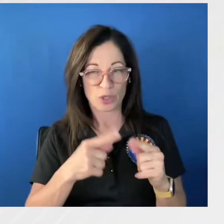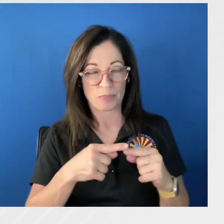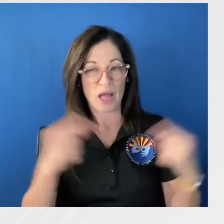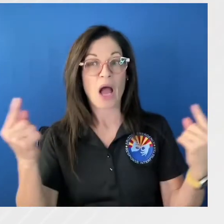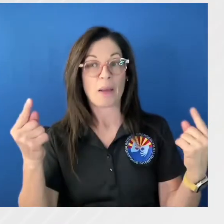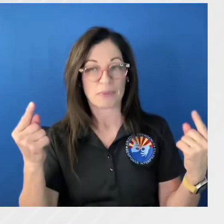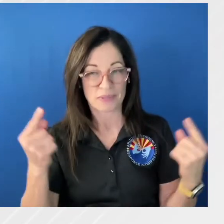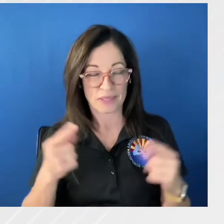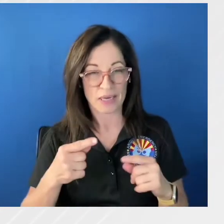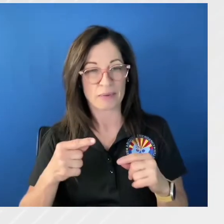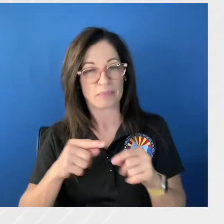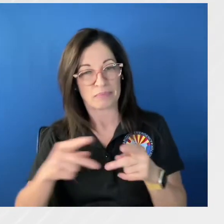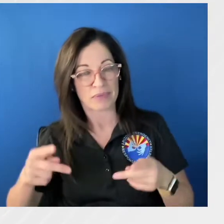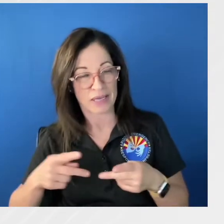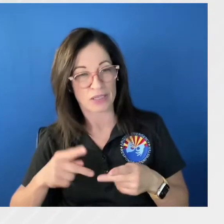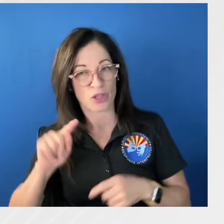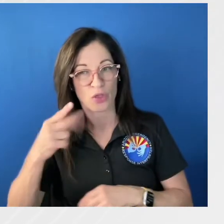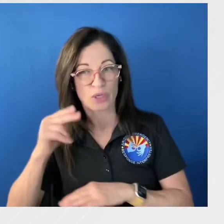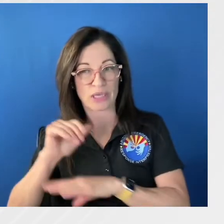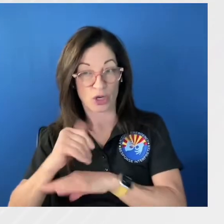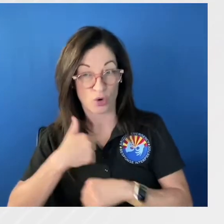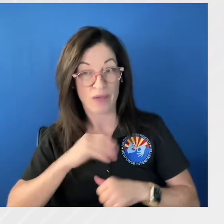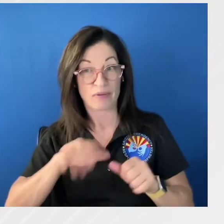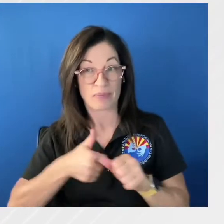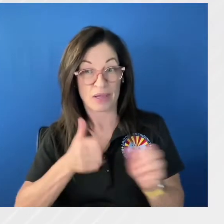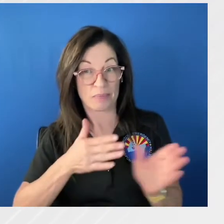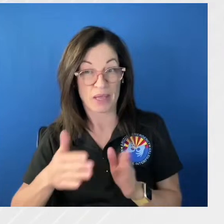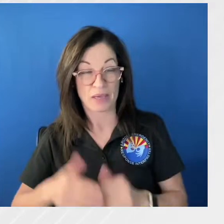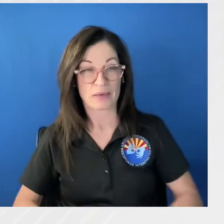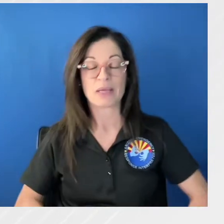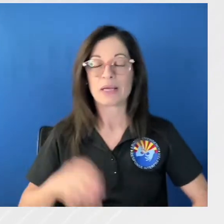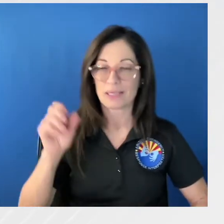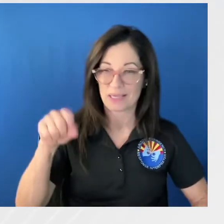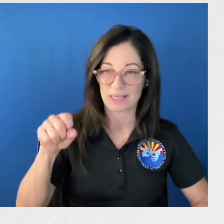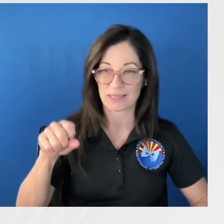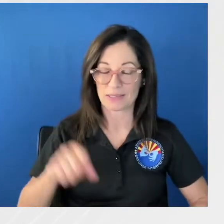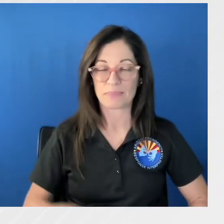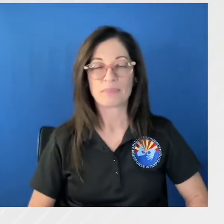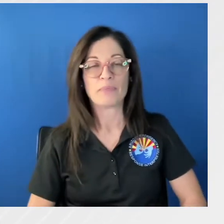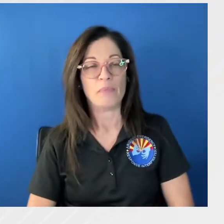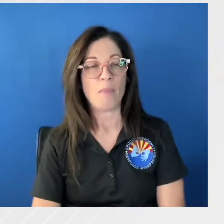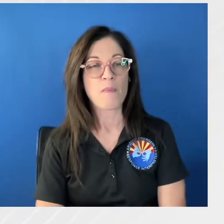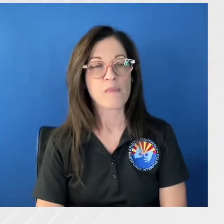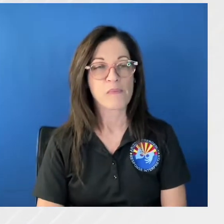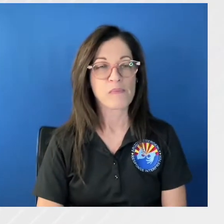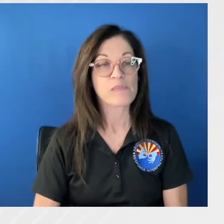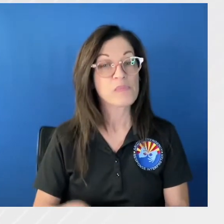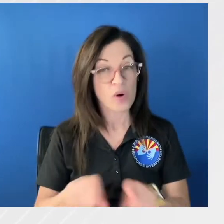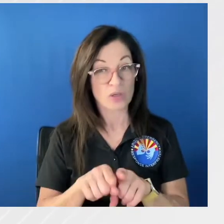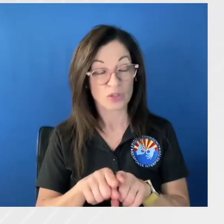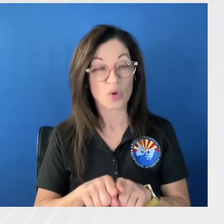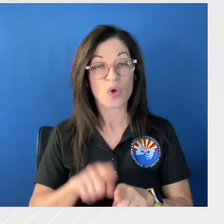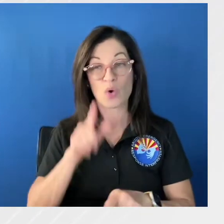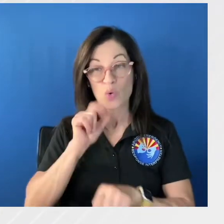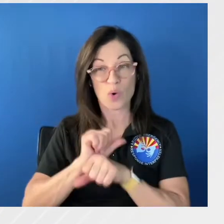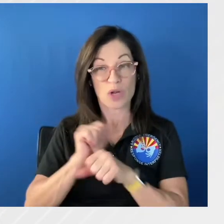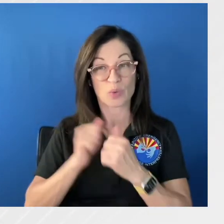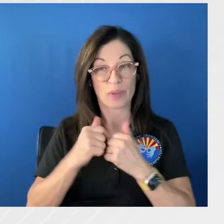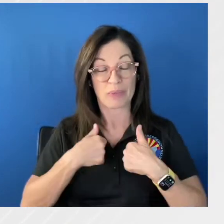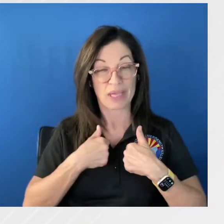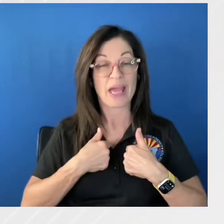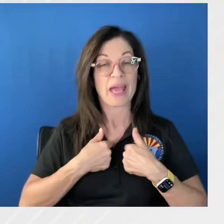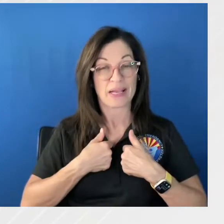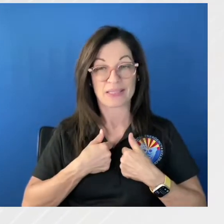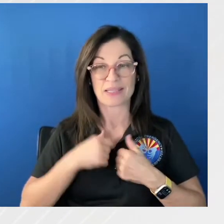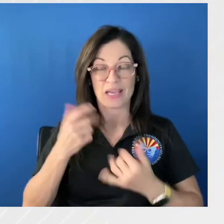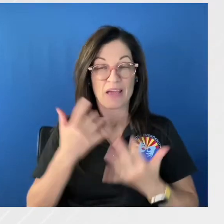Friday. Do we have a contingency plan? The answer is yes. So also that works with me is a incident meteorologist. So they